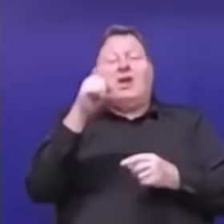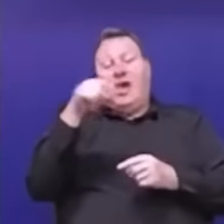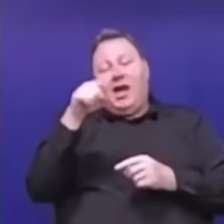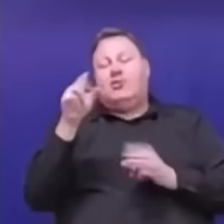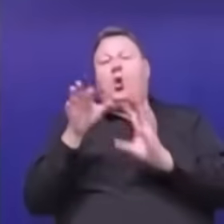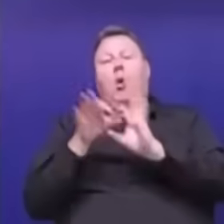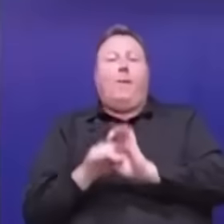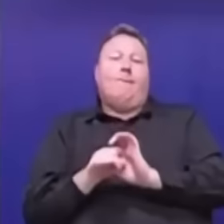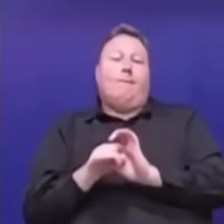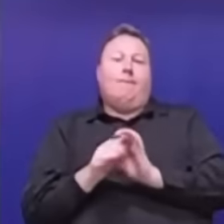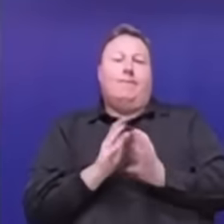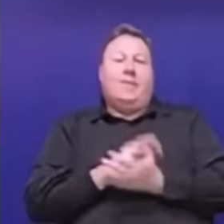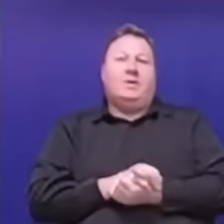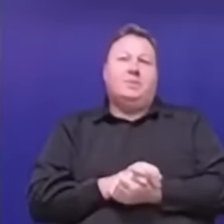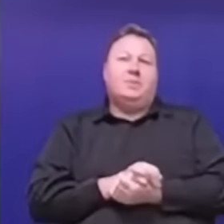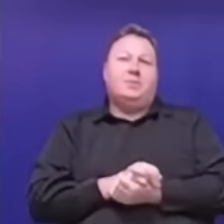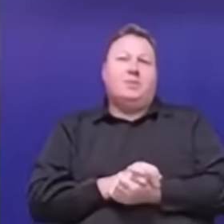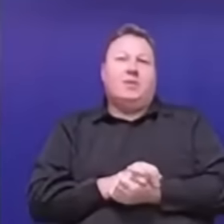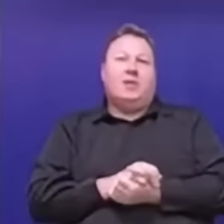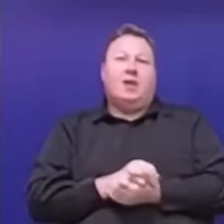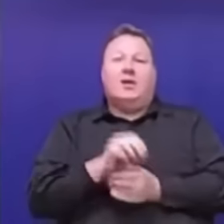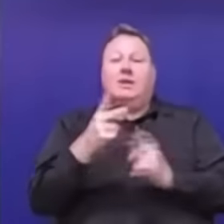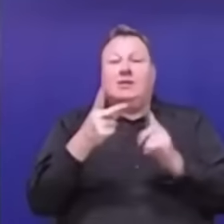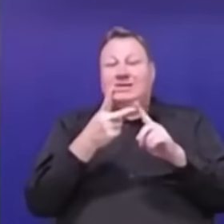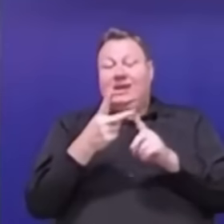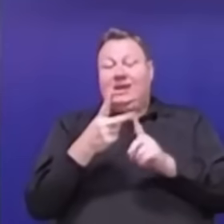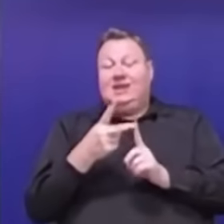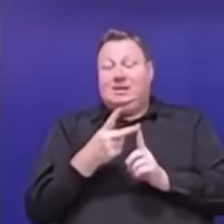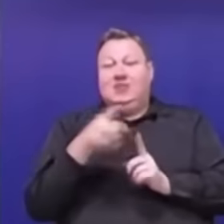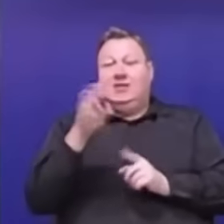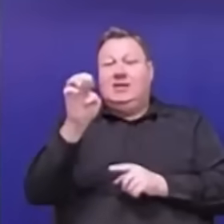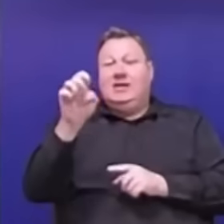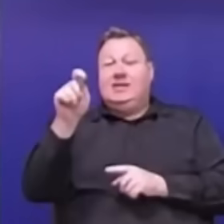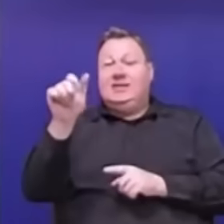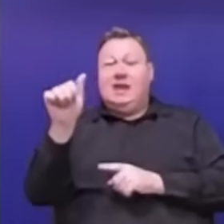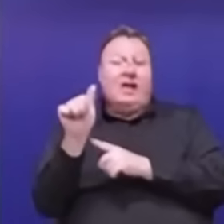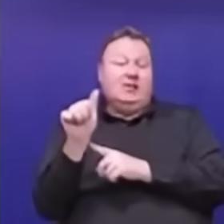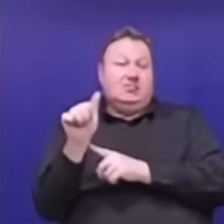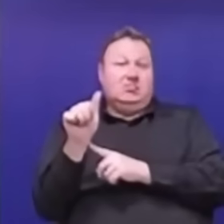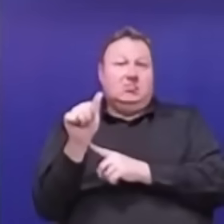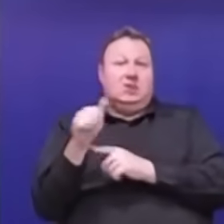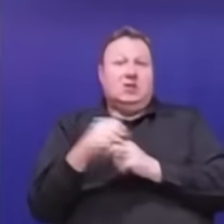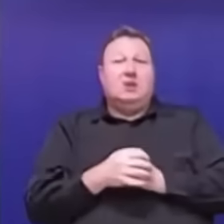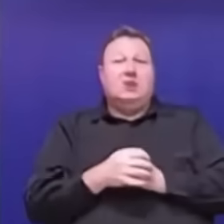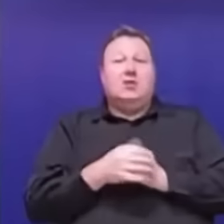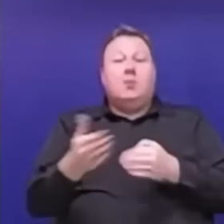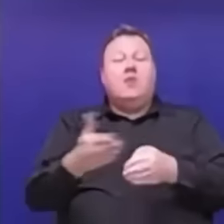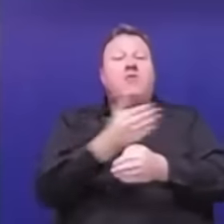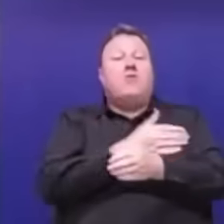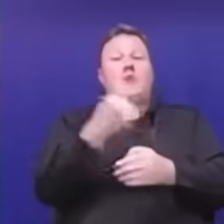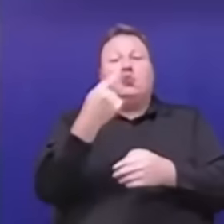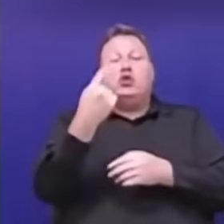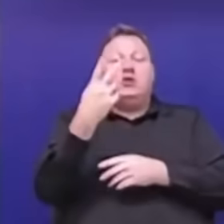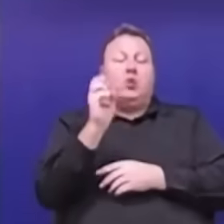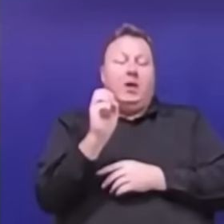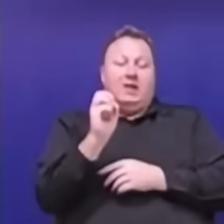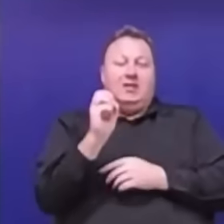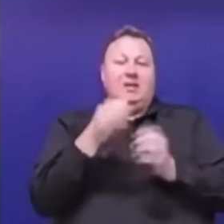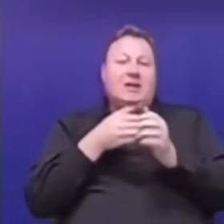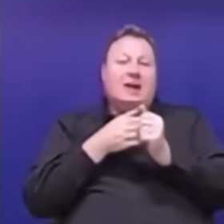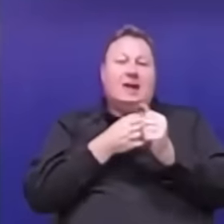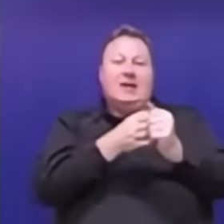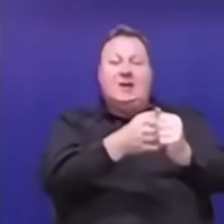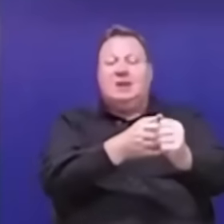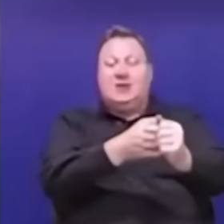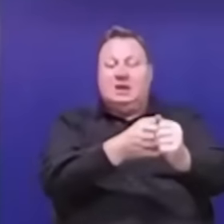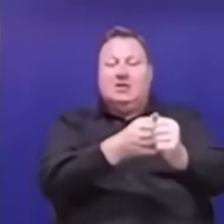Let us now turn to our second flagship, the ETA. Ahead of the G20 Leaders Summit, we rolled out the ETA for